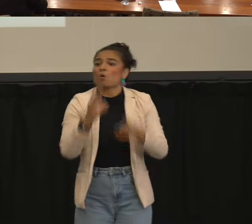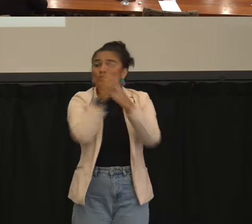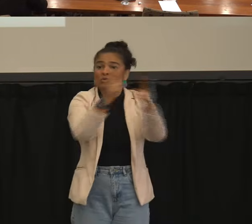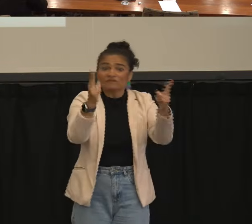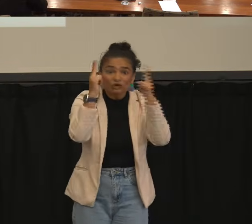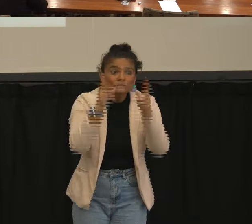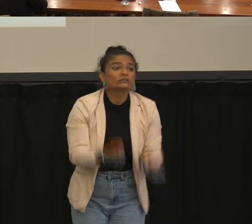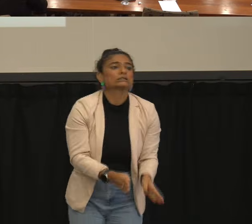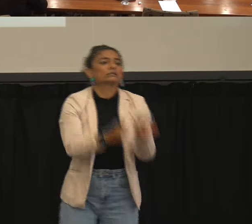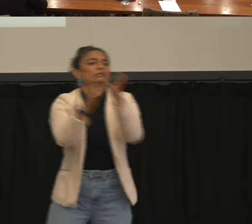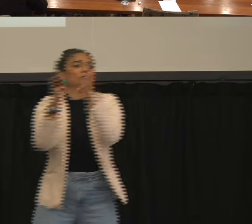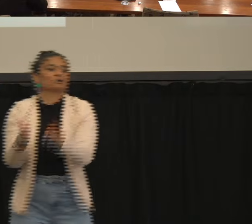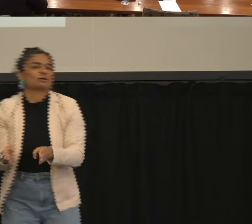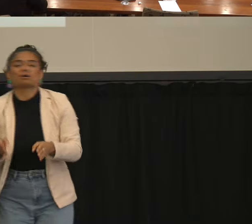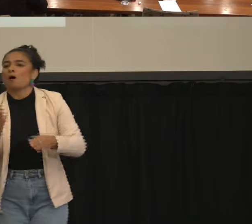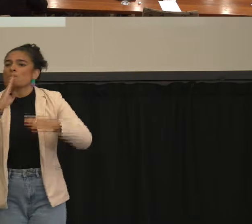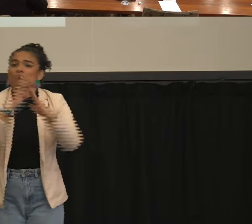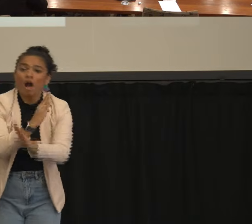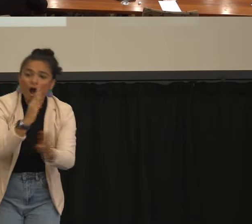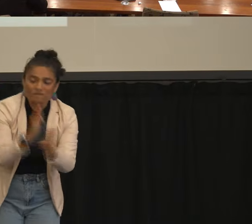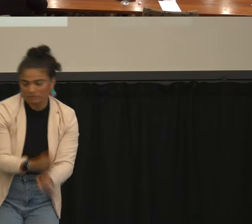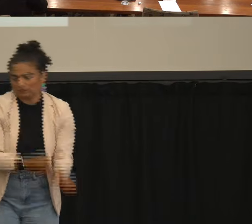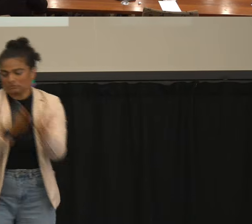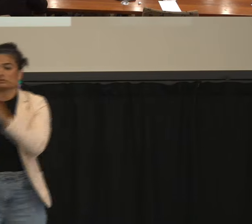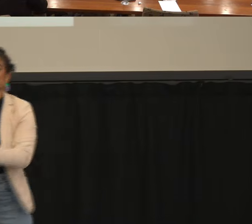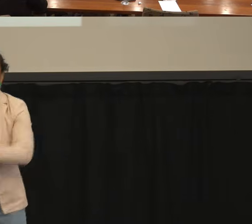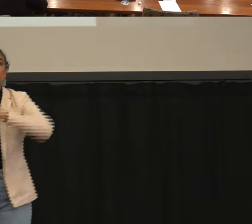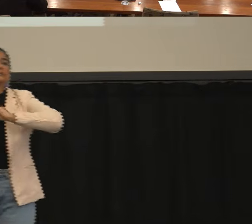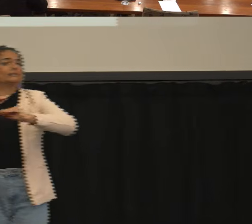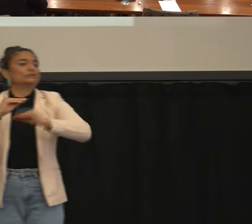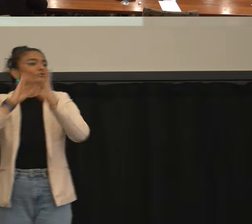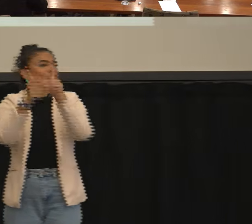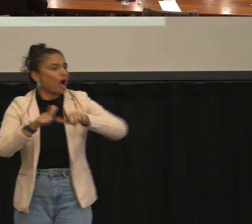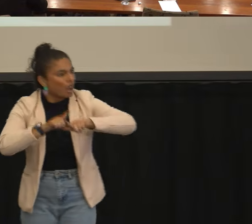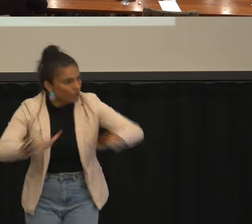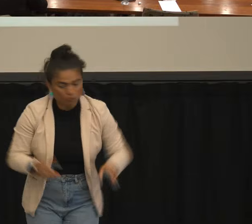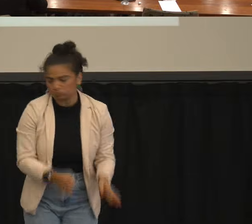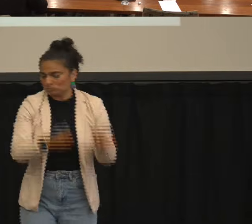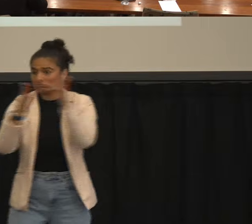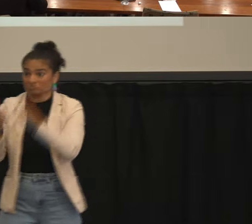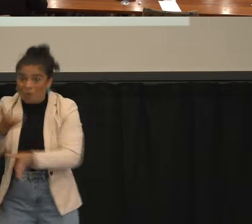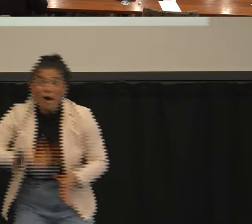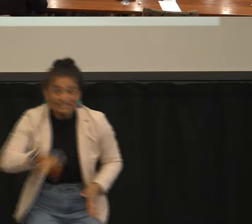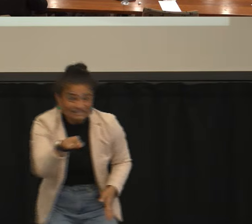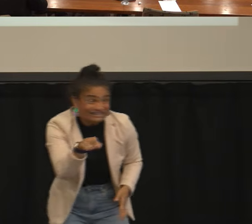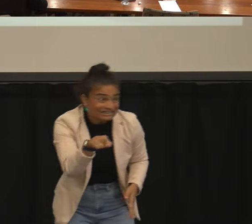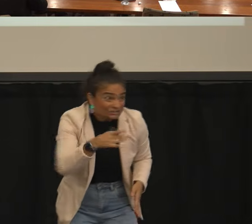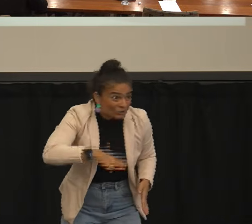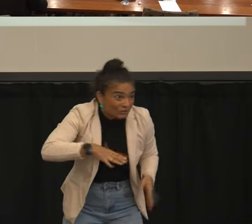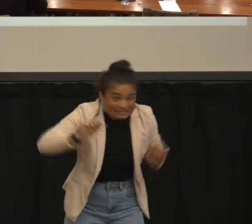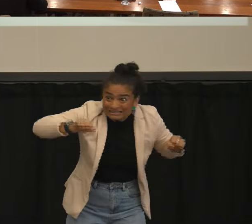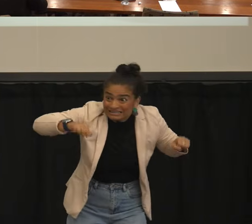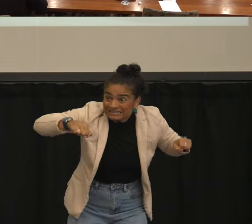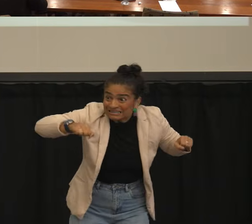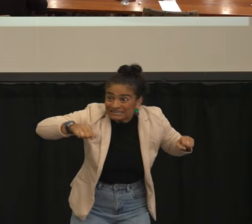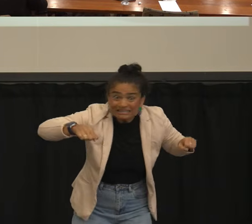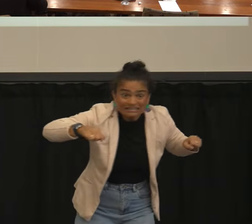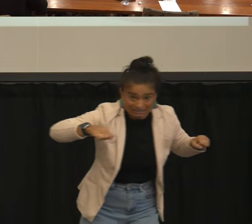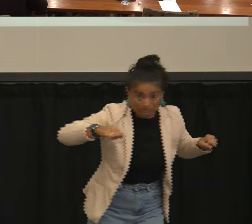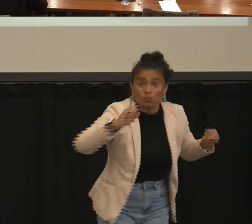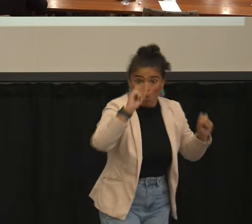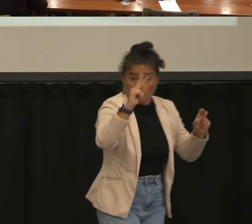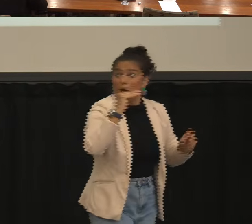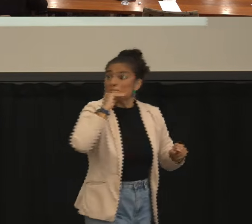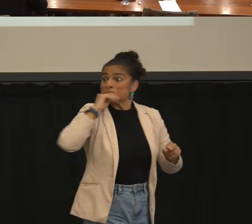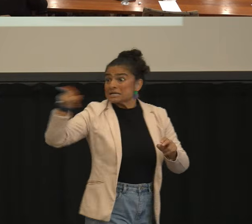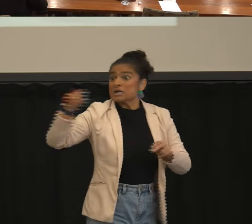Deaf associations, universities, private sector organizations, educational, etc. Is this something that you